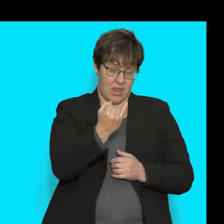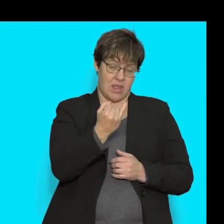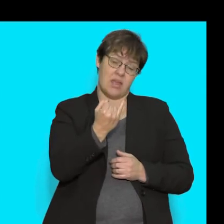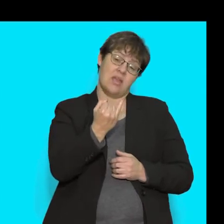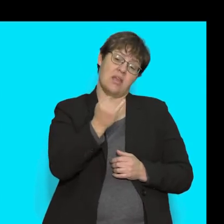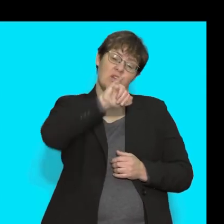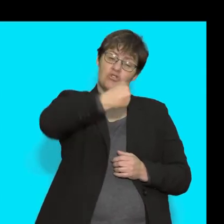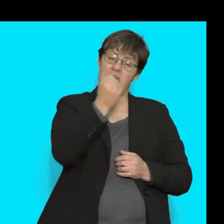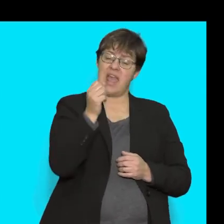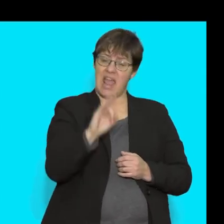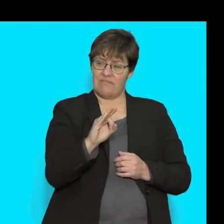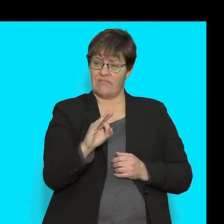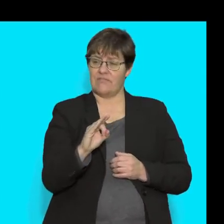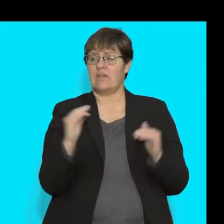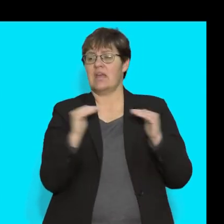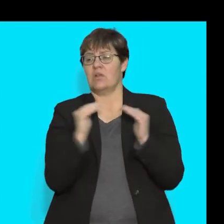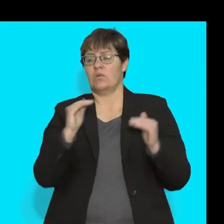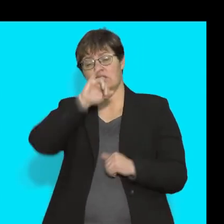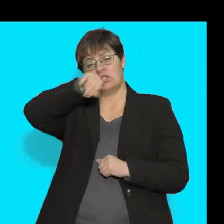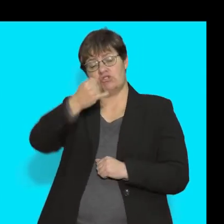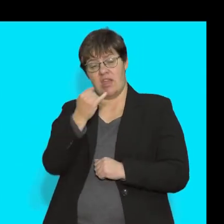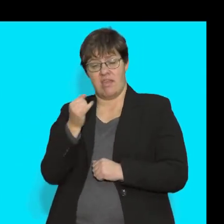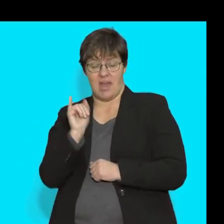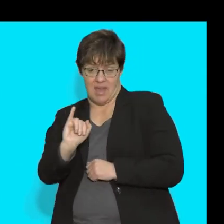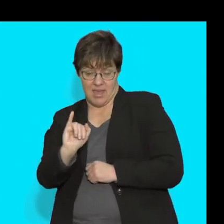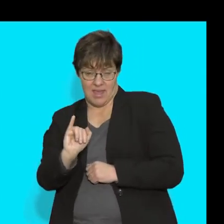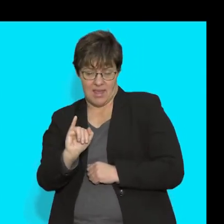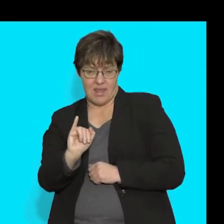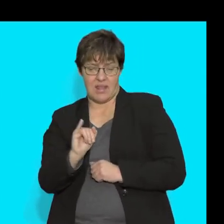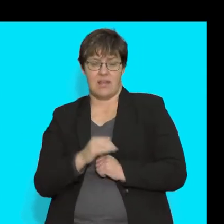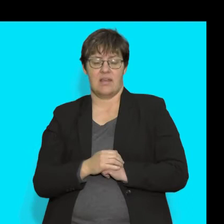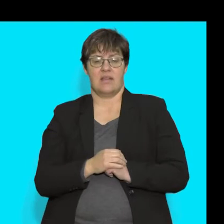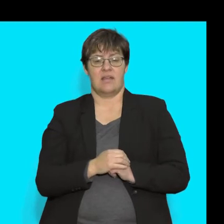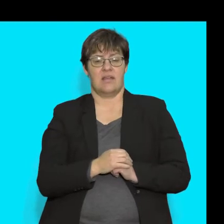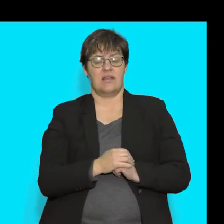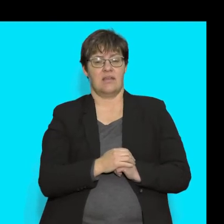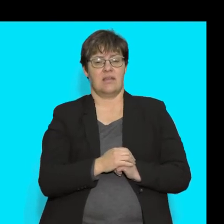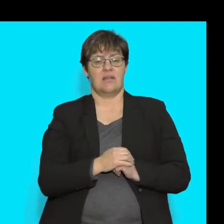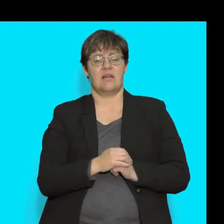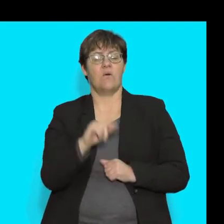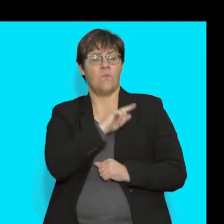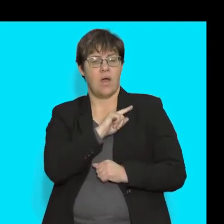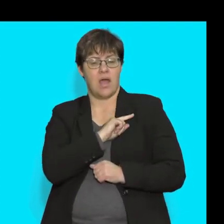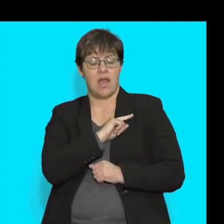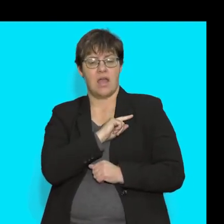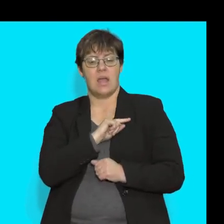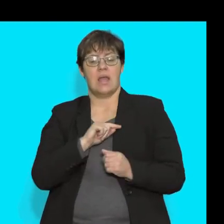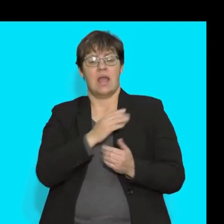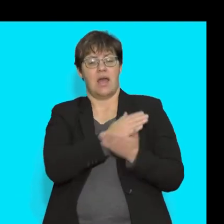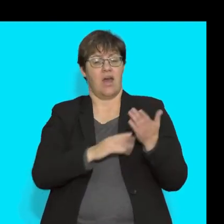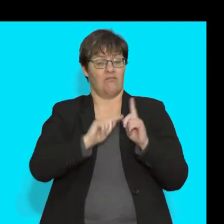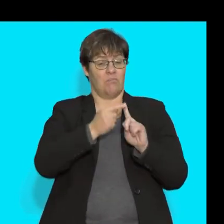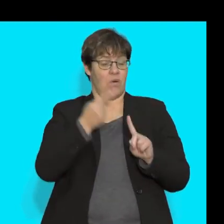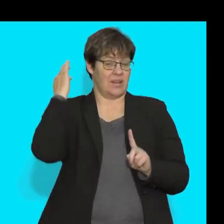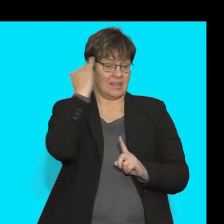is equals to JI, and the reason for this will be midpoint